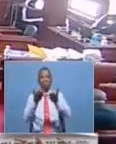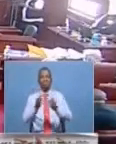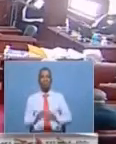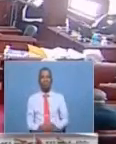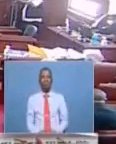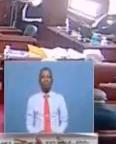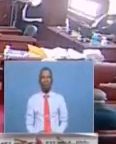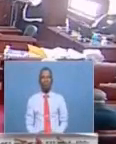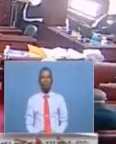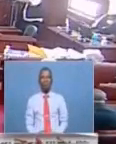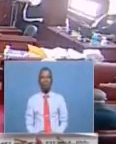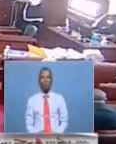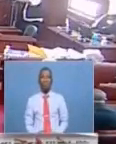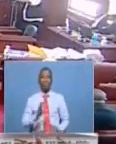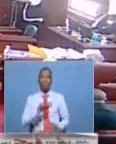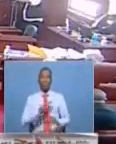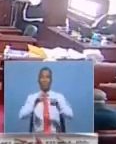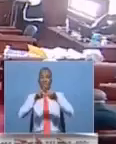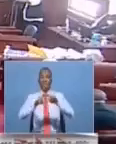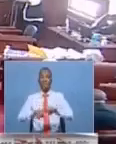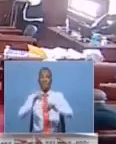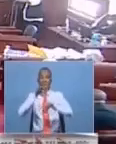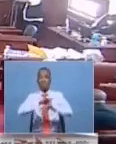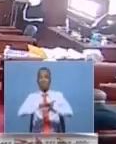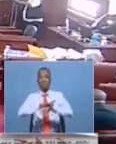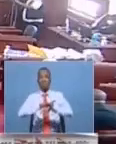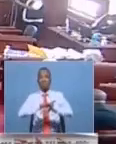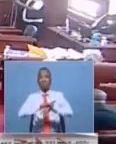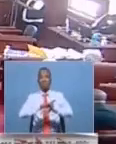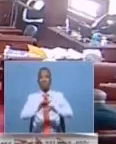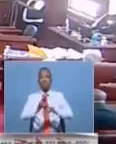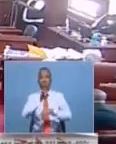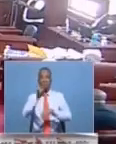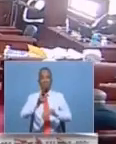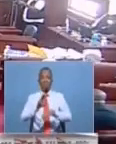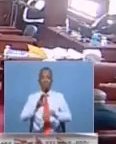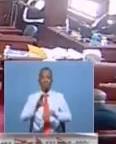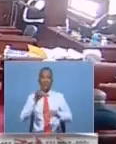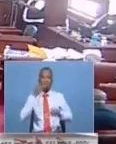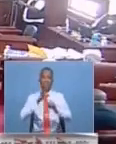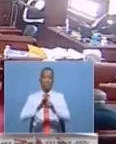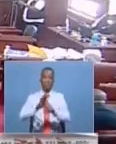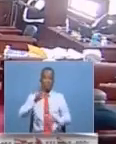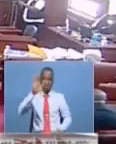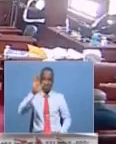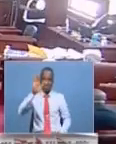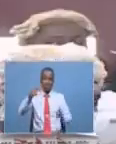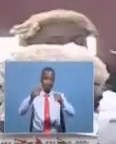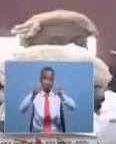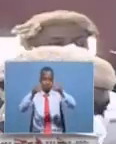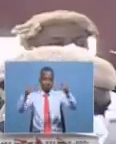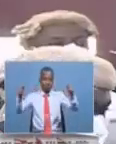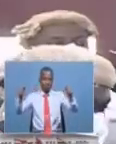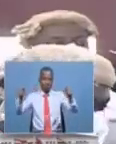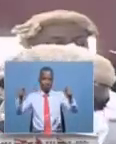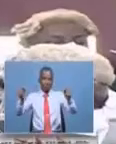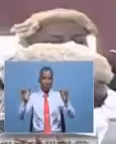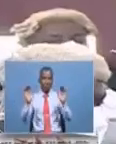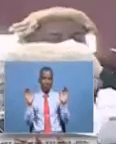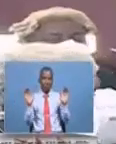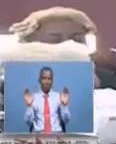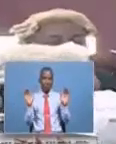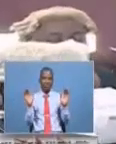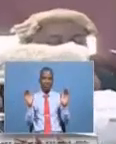We rely on our affidavit in opposition and the